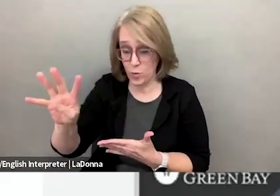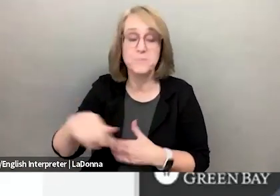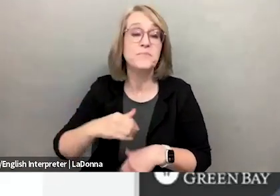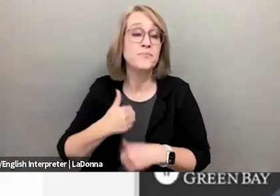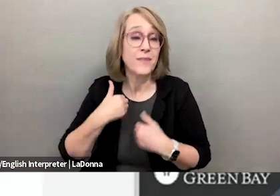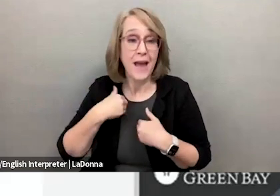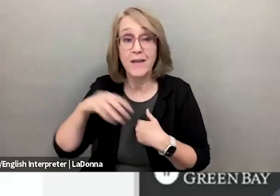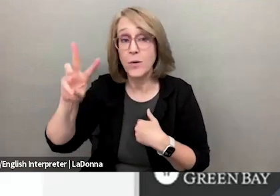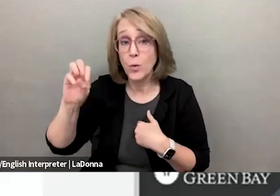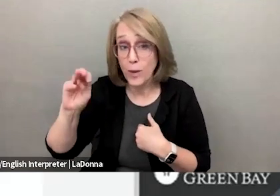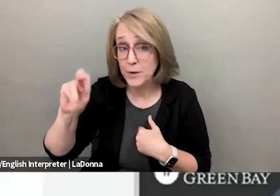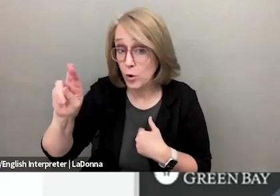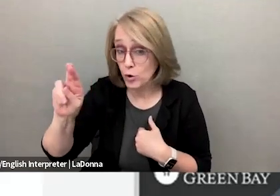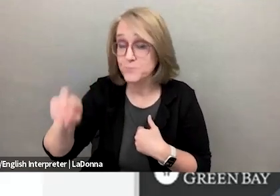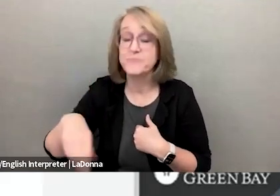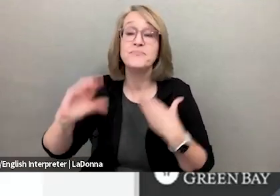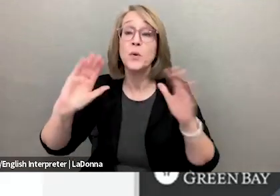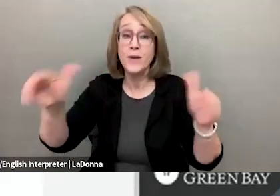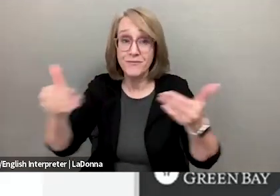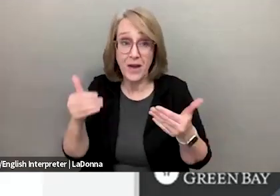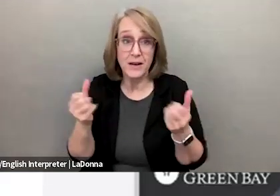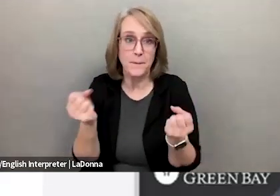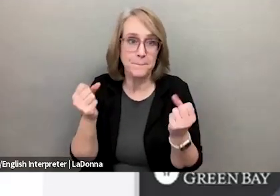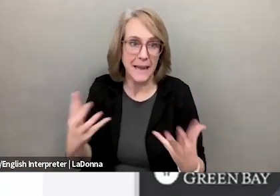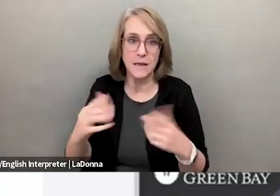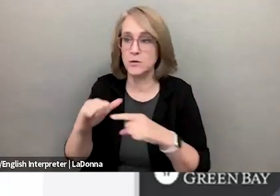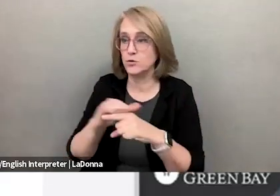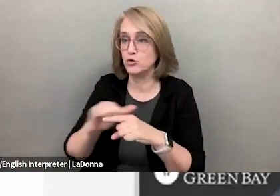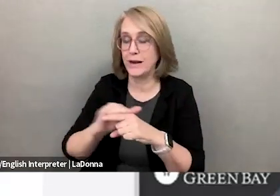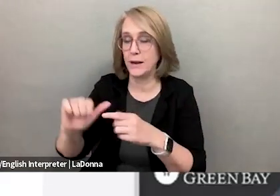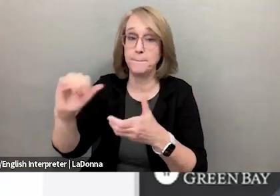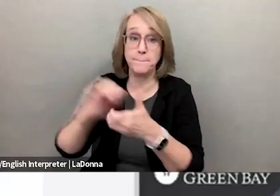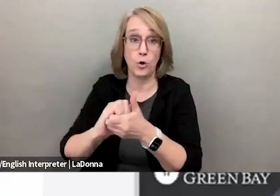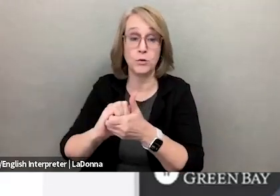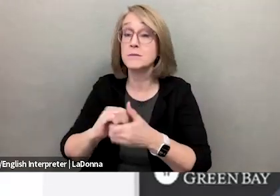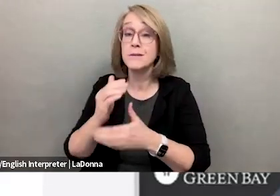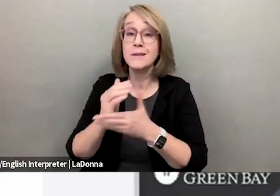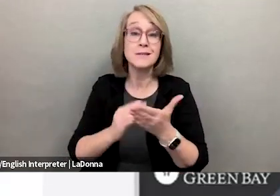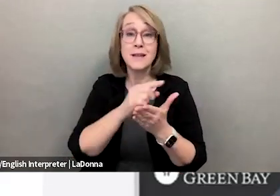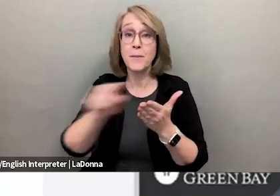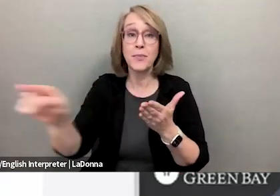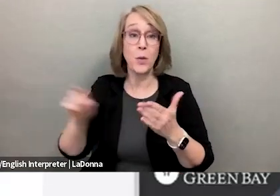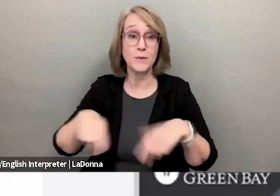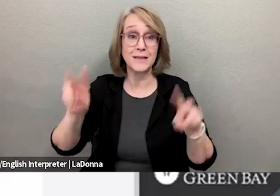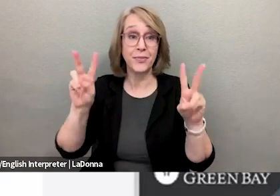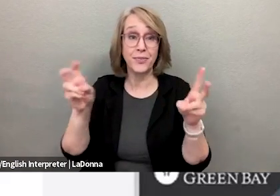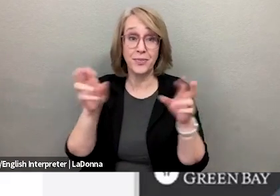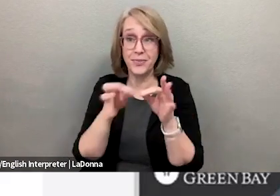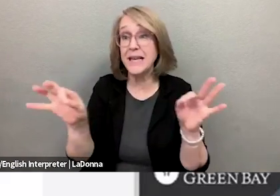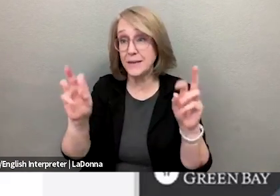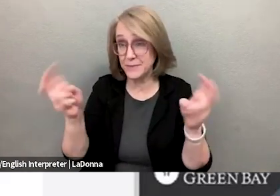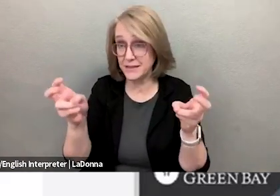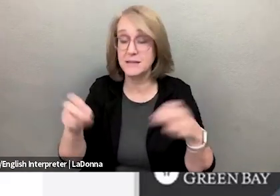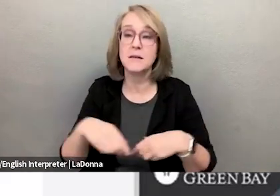and we invited a number of potential training partners. And here are a few of the themes that we're